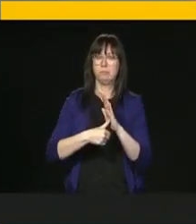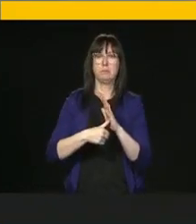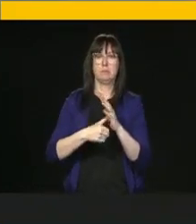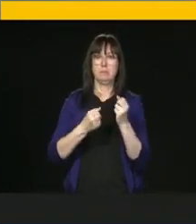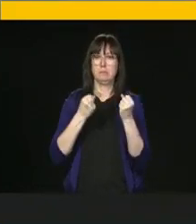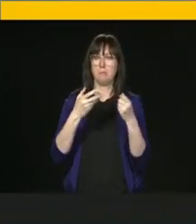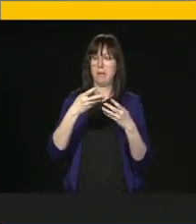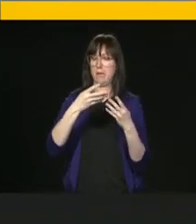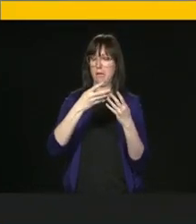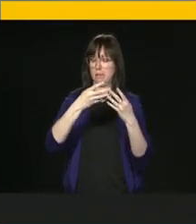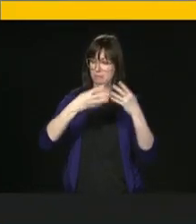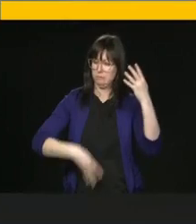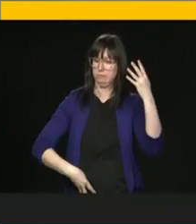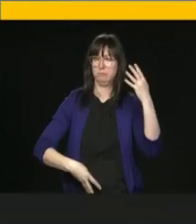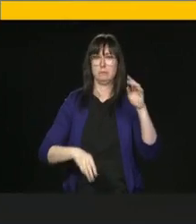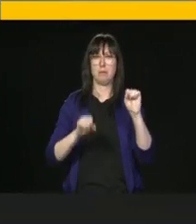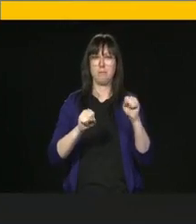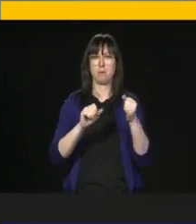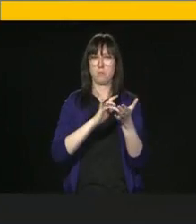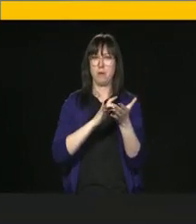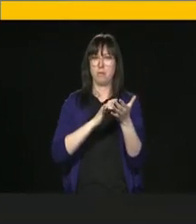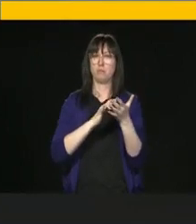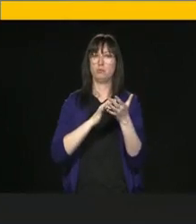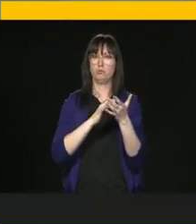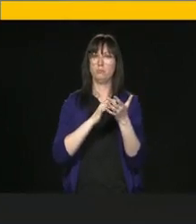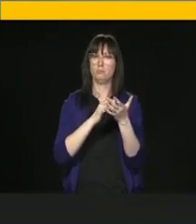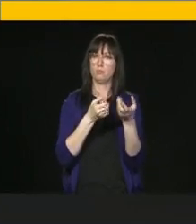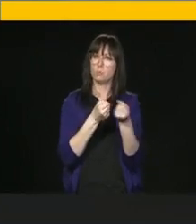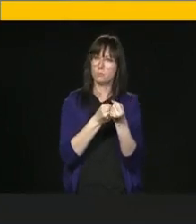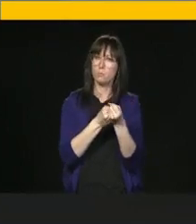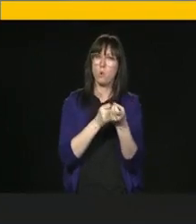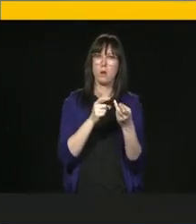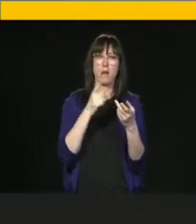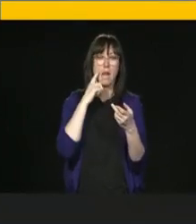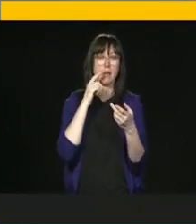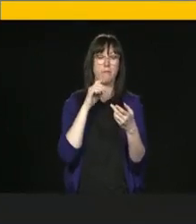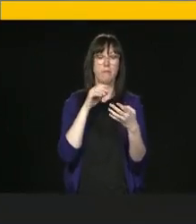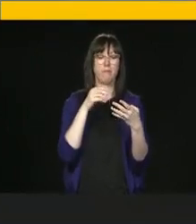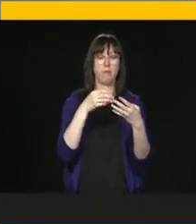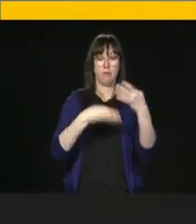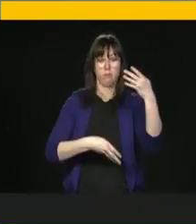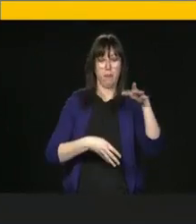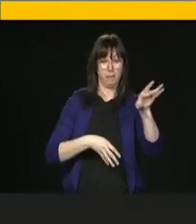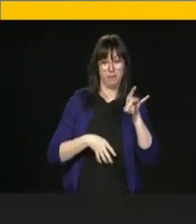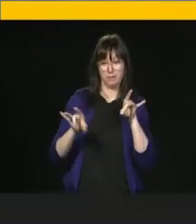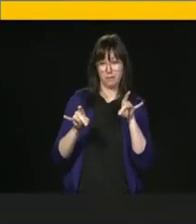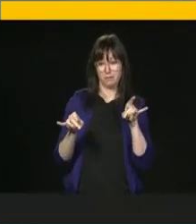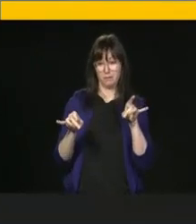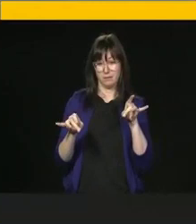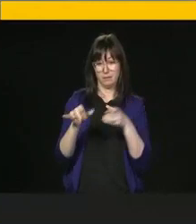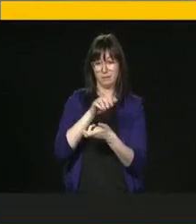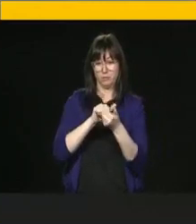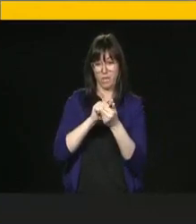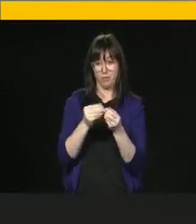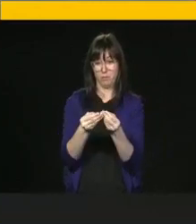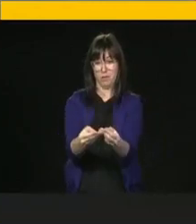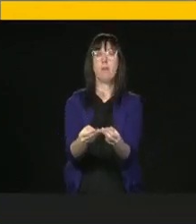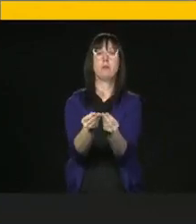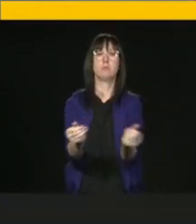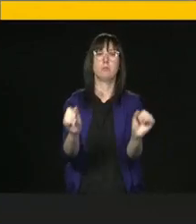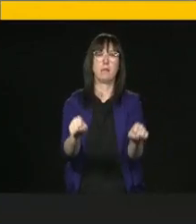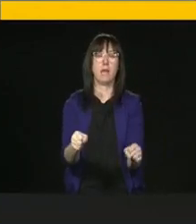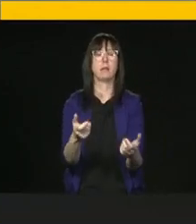drug therapies and combinations of drugs that are already in existence, but being repurposed, if you like, for